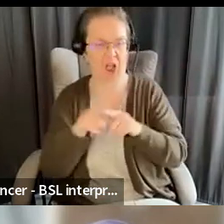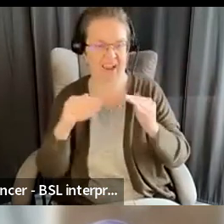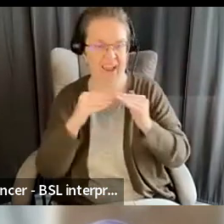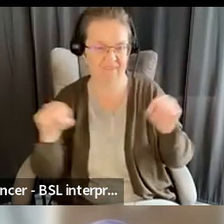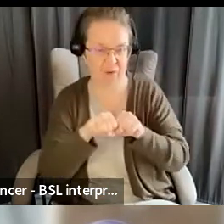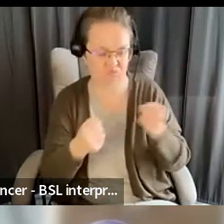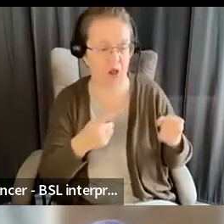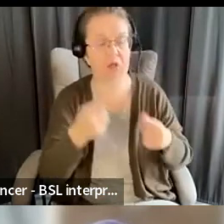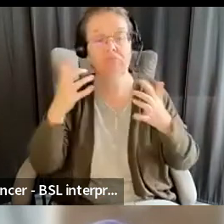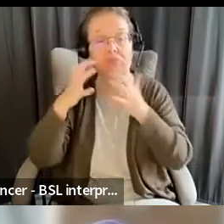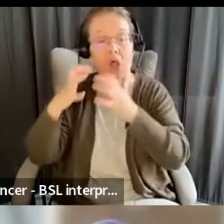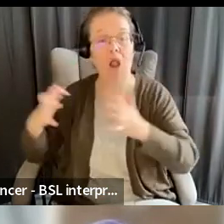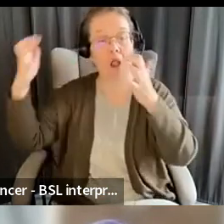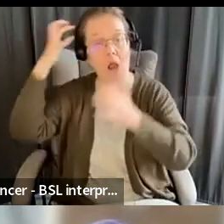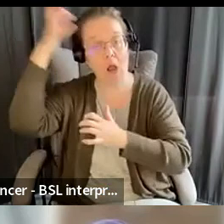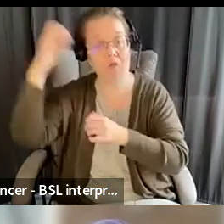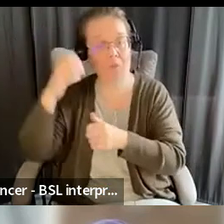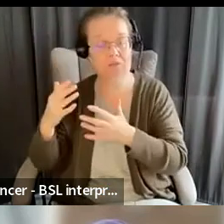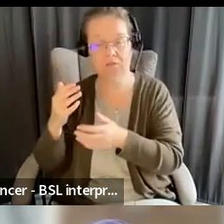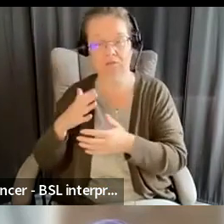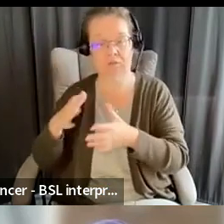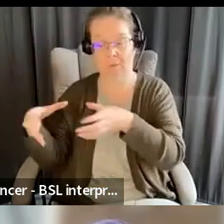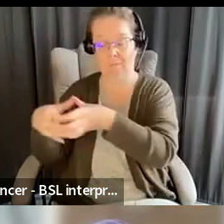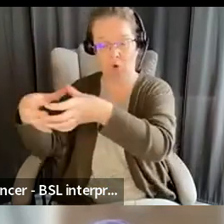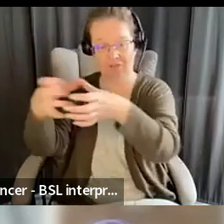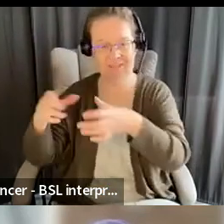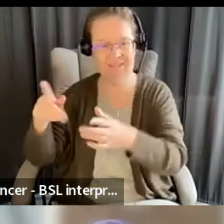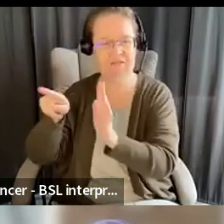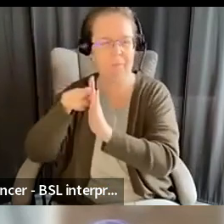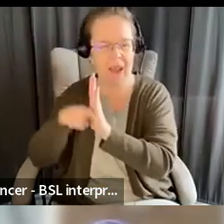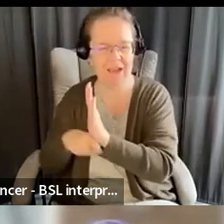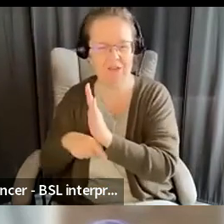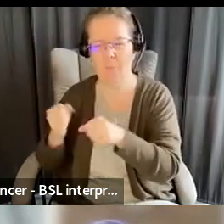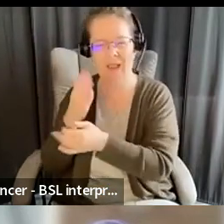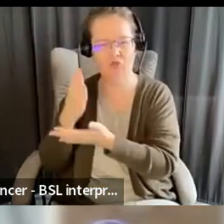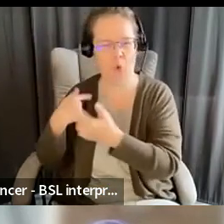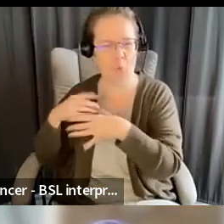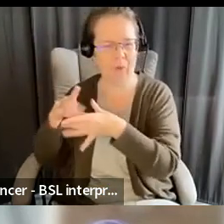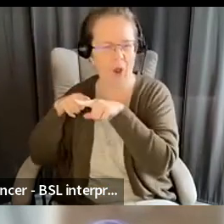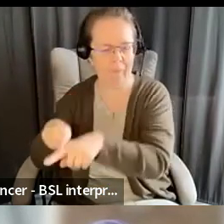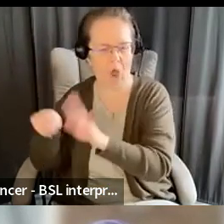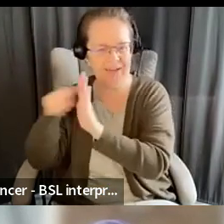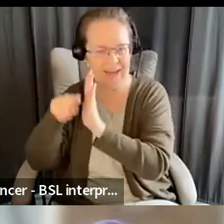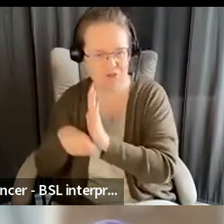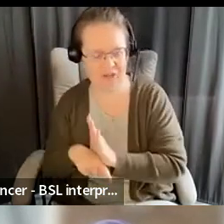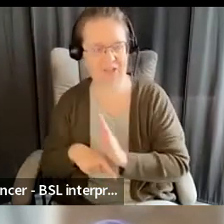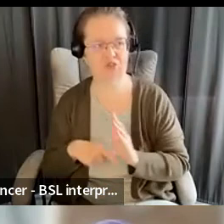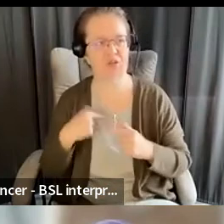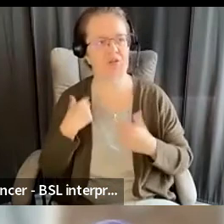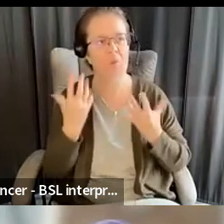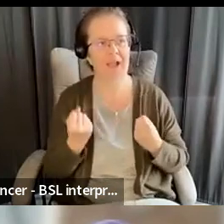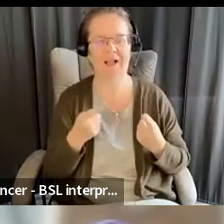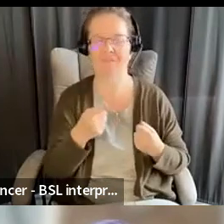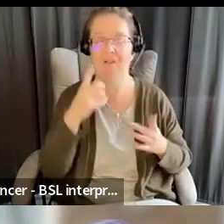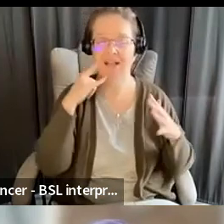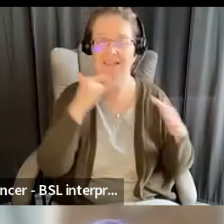government bodies, so we're keeping across the legislation and making sure we're compliant. We've got, we're